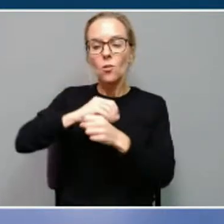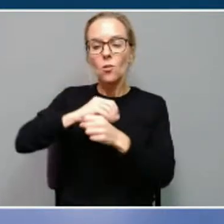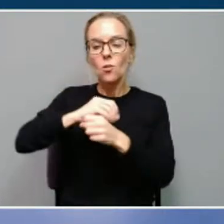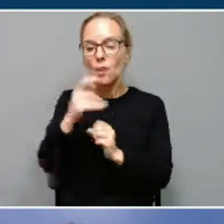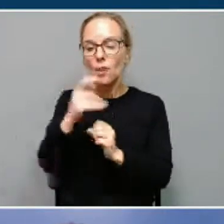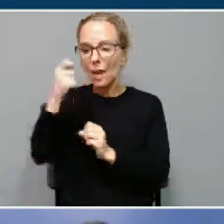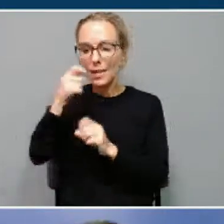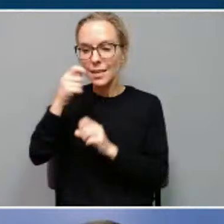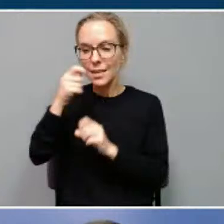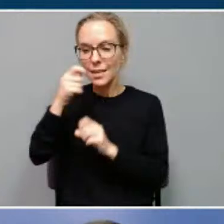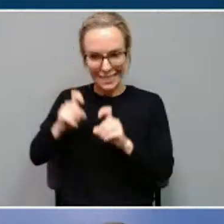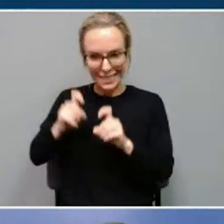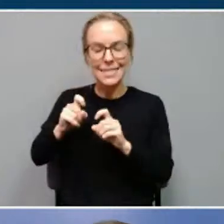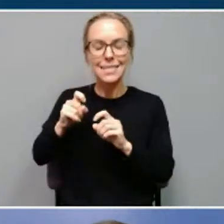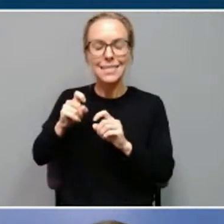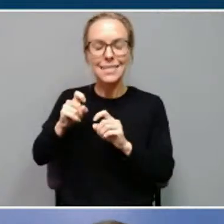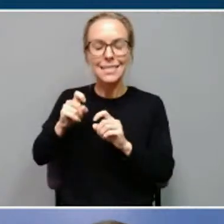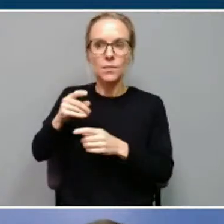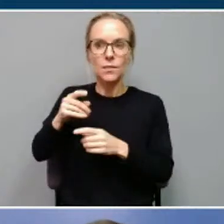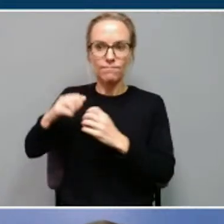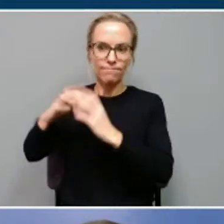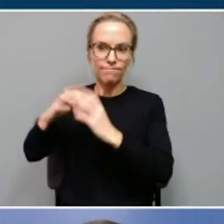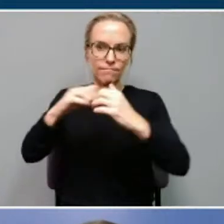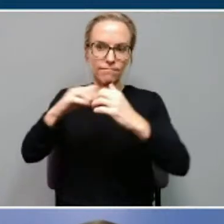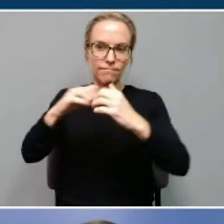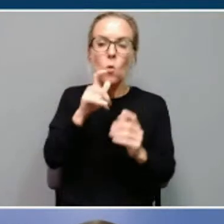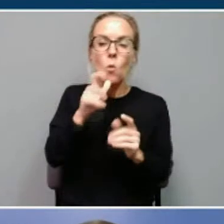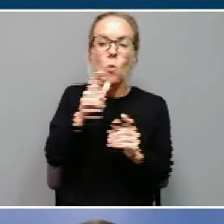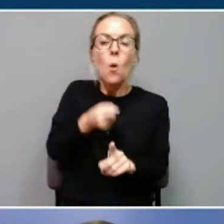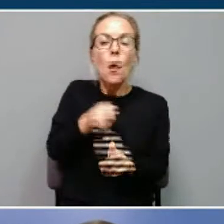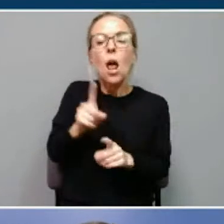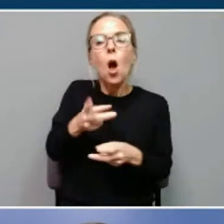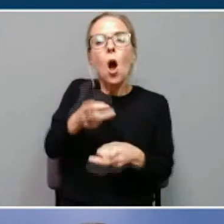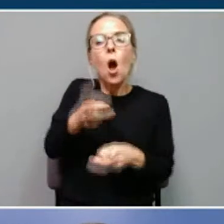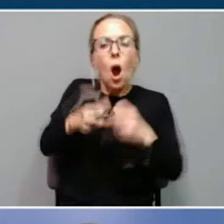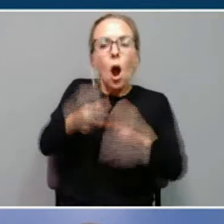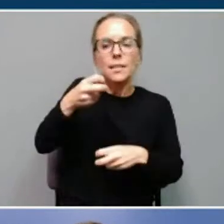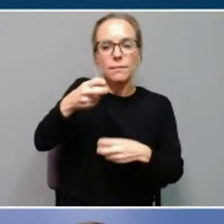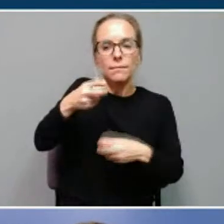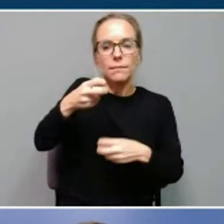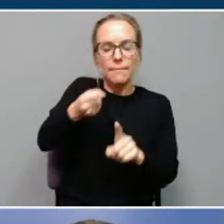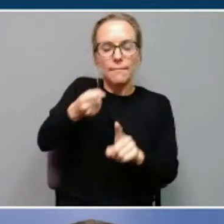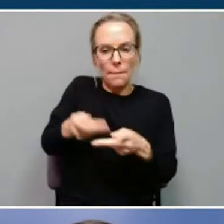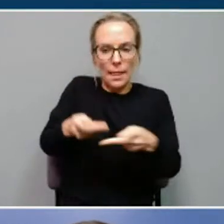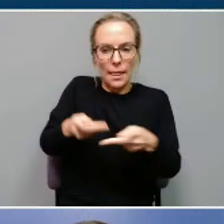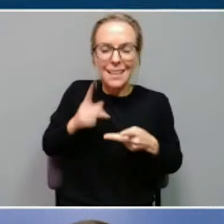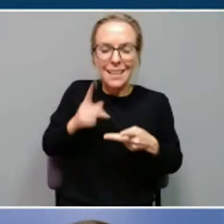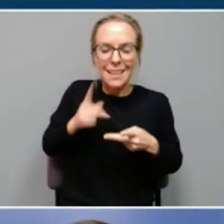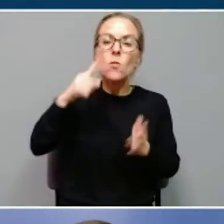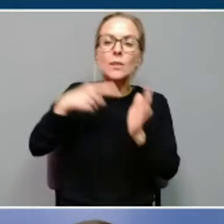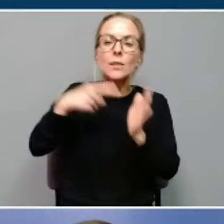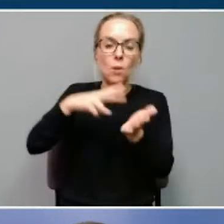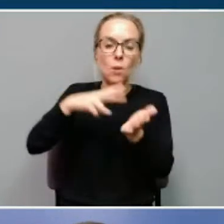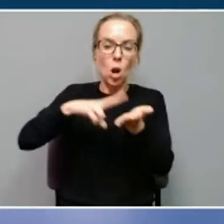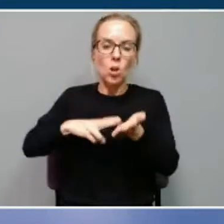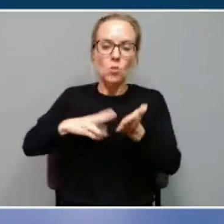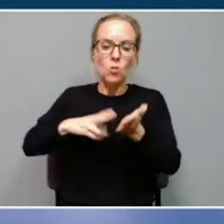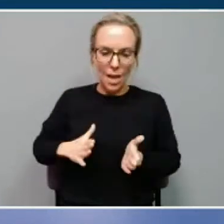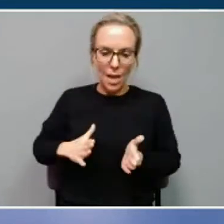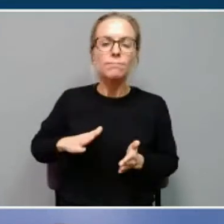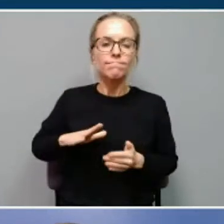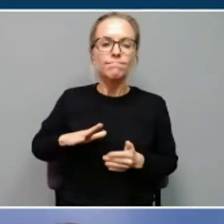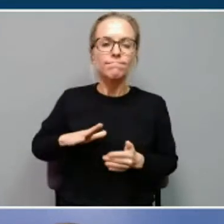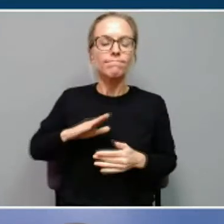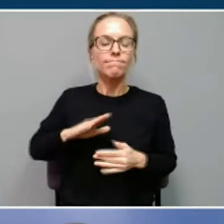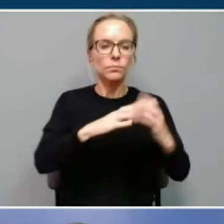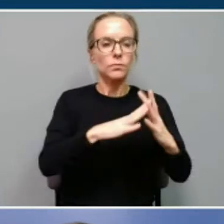Hardest hit places, we're sending in our private contractors that we've worked with, take over that testing, free up more staff to do other things, and